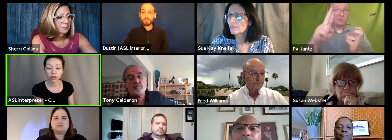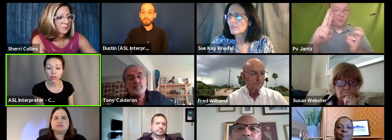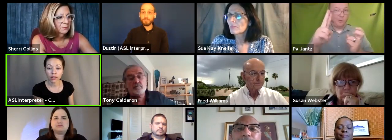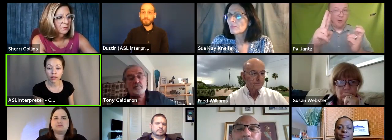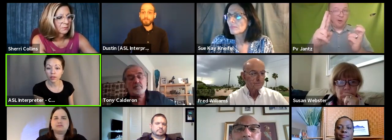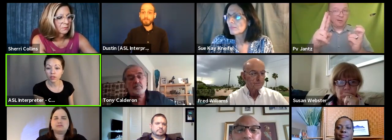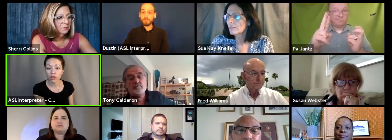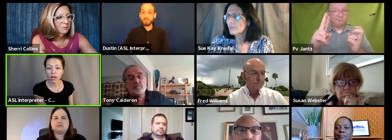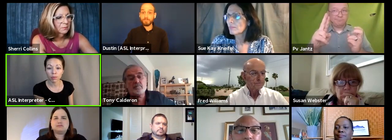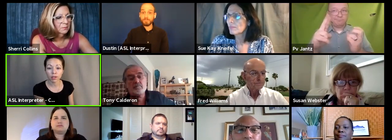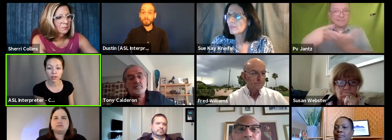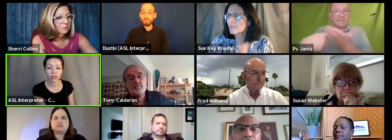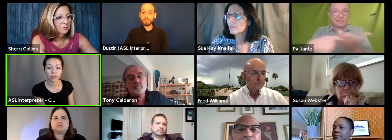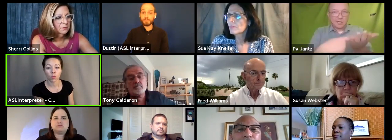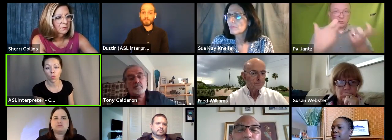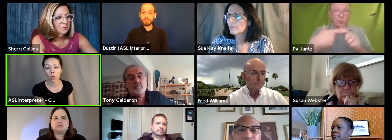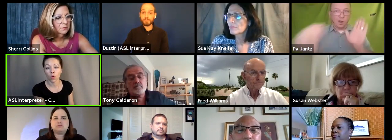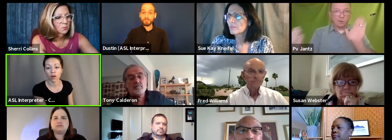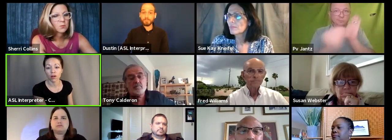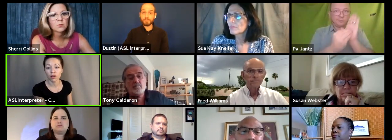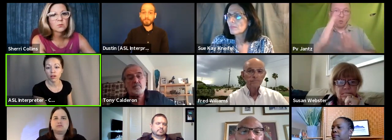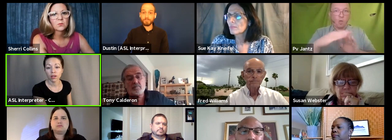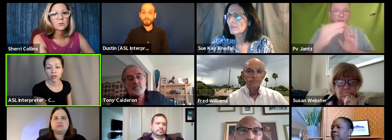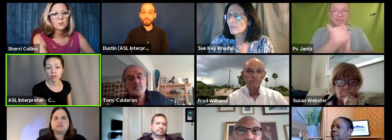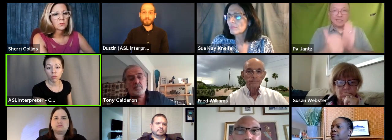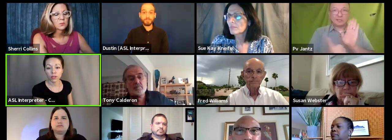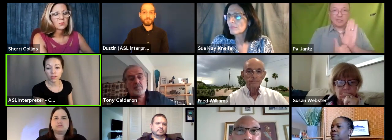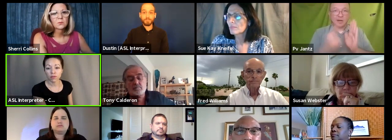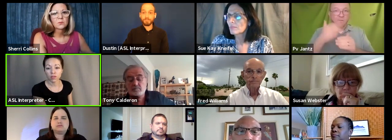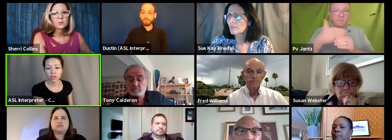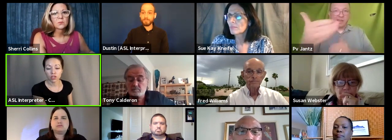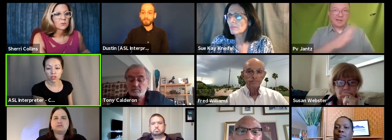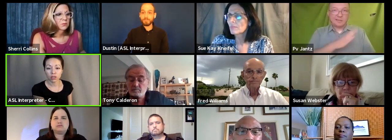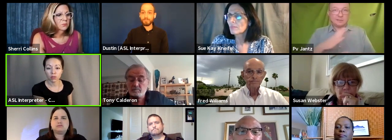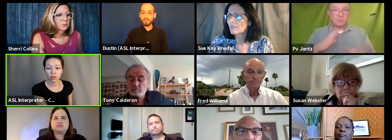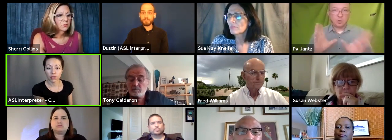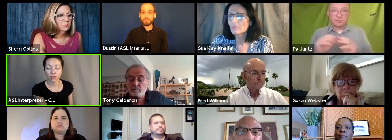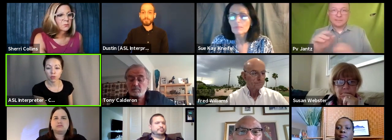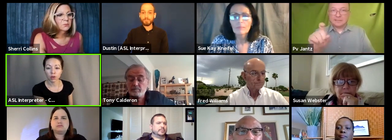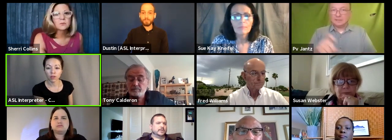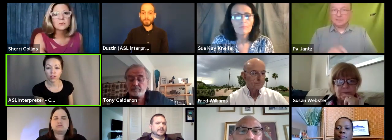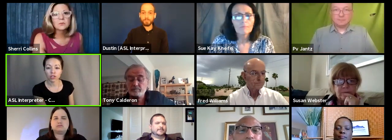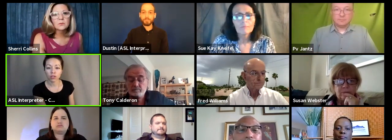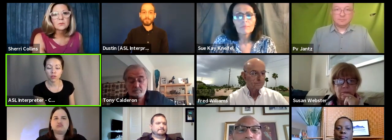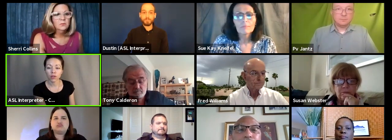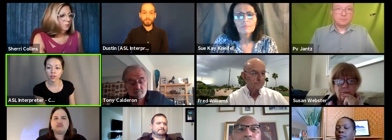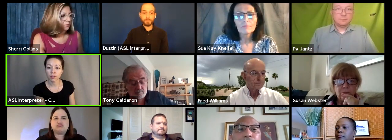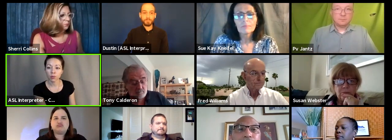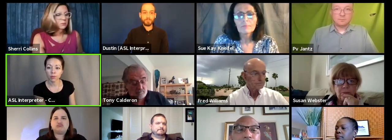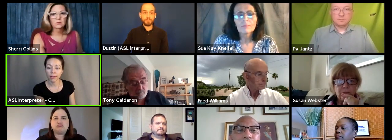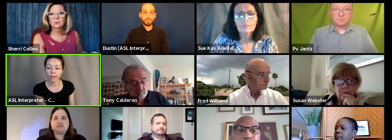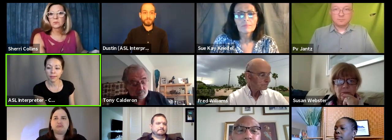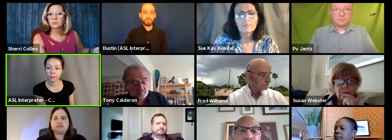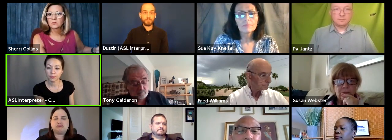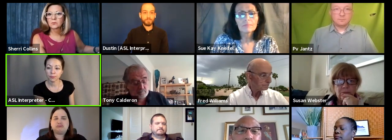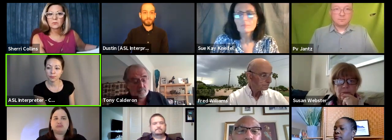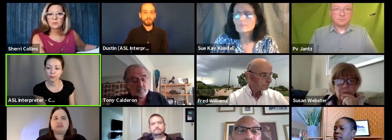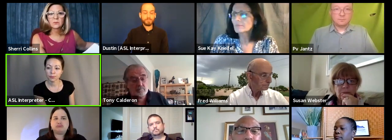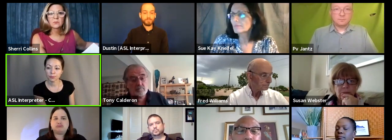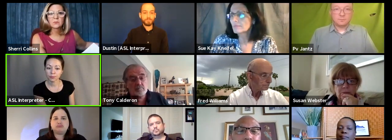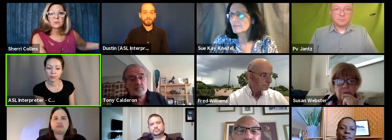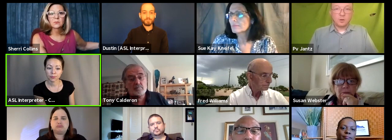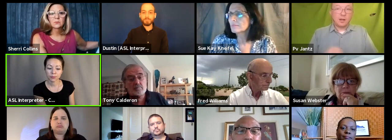Are there any other topics or points of discussion that you would like to put on the agenda for the next board meeting?